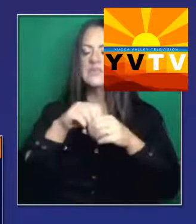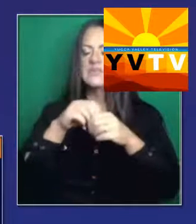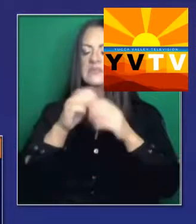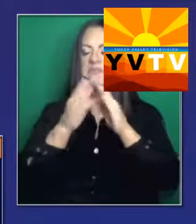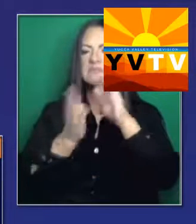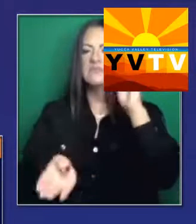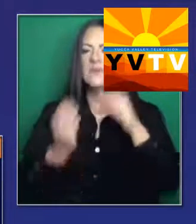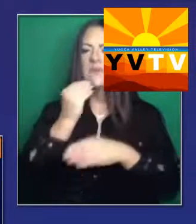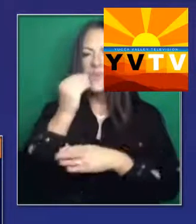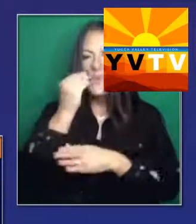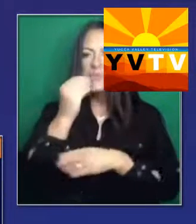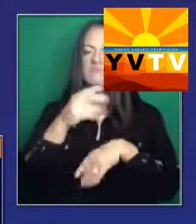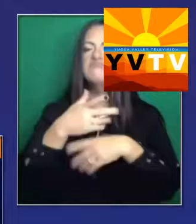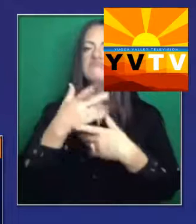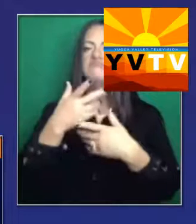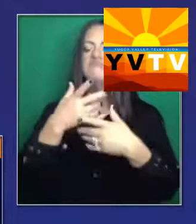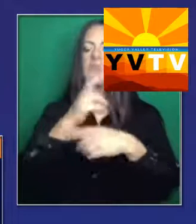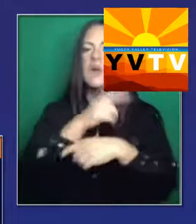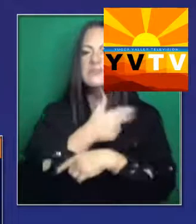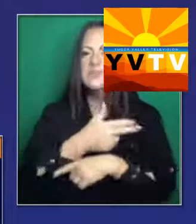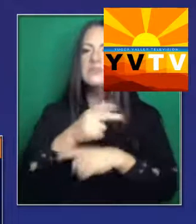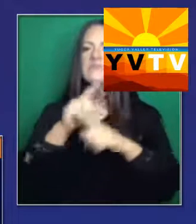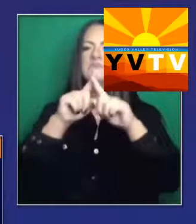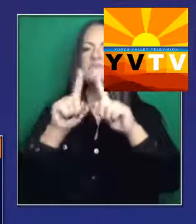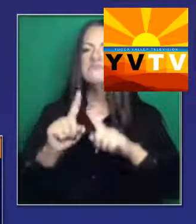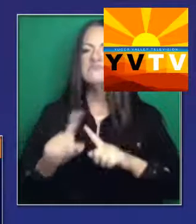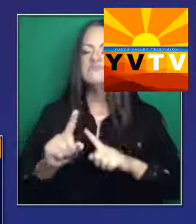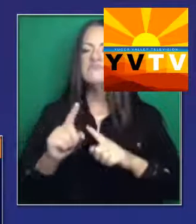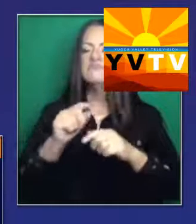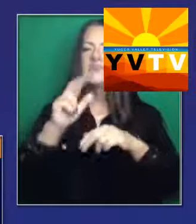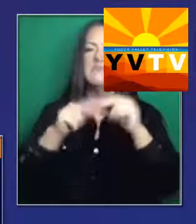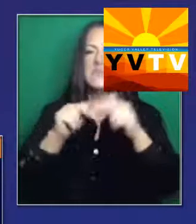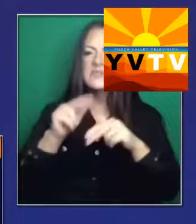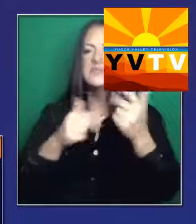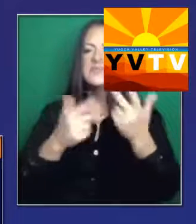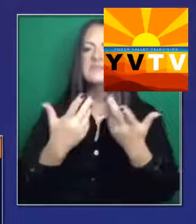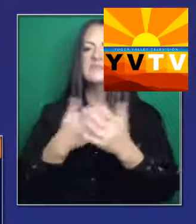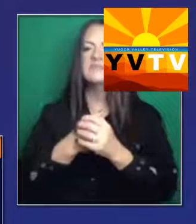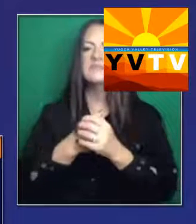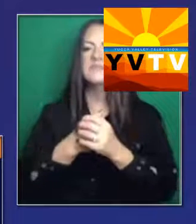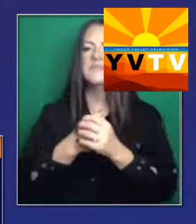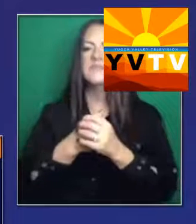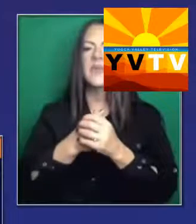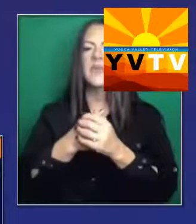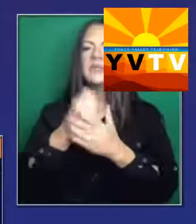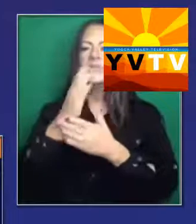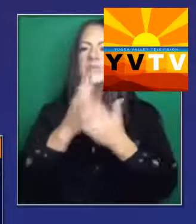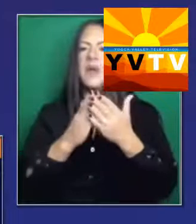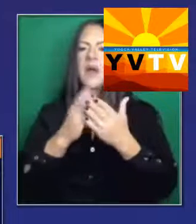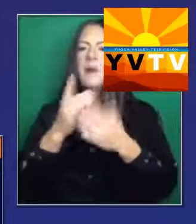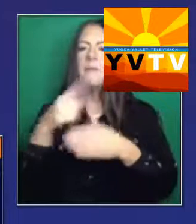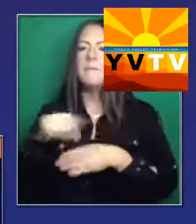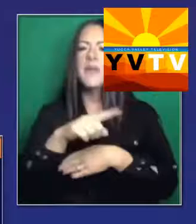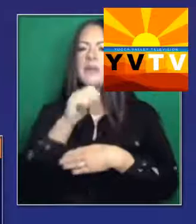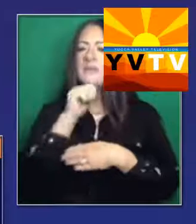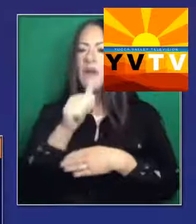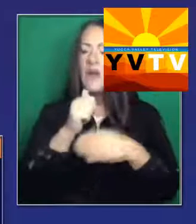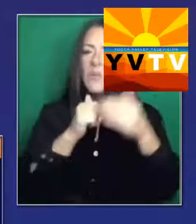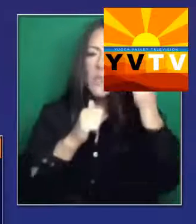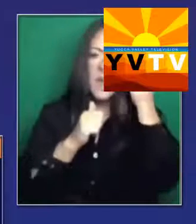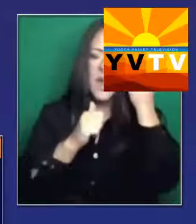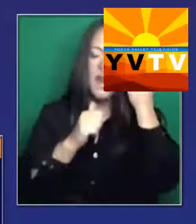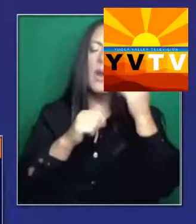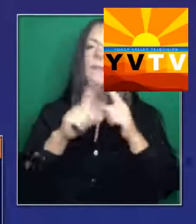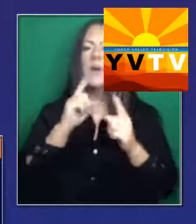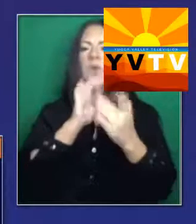this moment, particularly for those hospitals and facilities that are not necessarily focused on it. We are making sure that we're reaching out to every